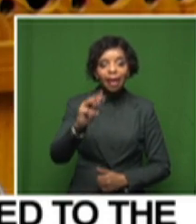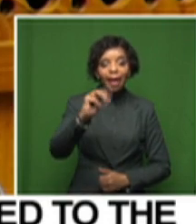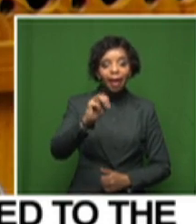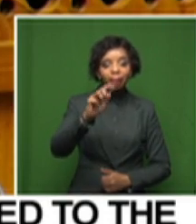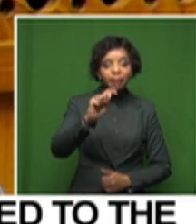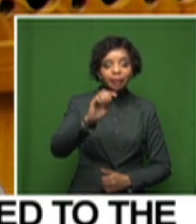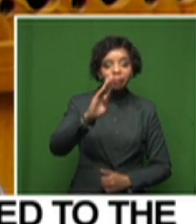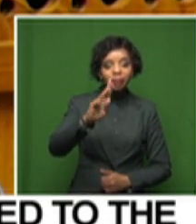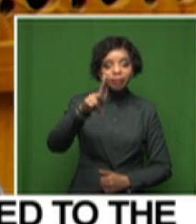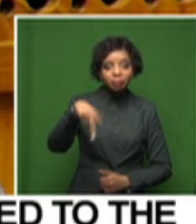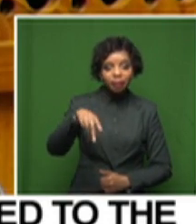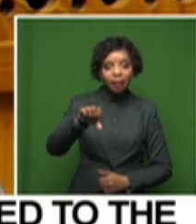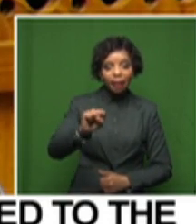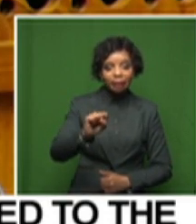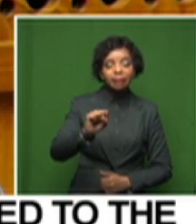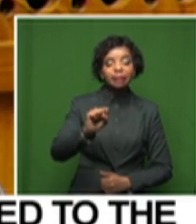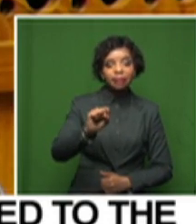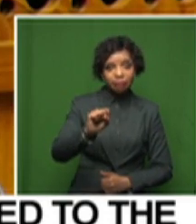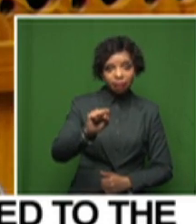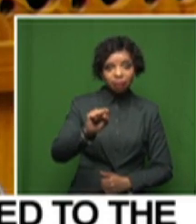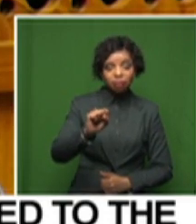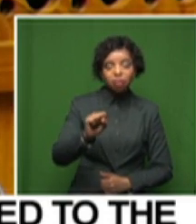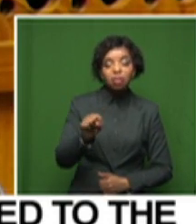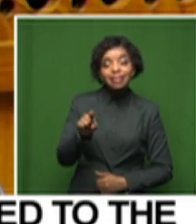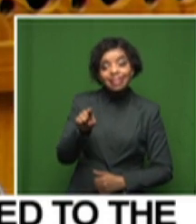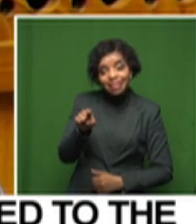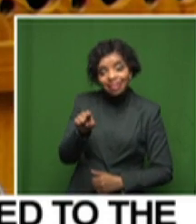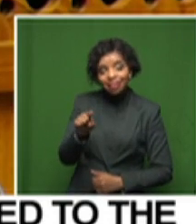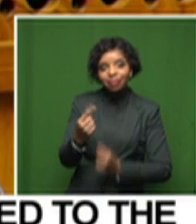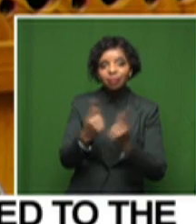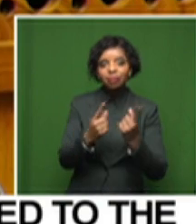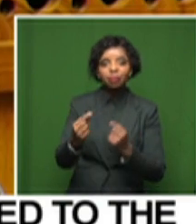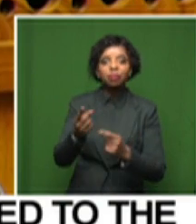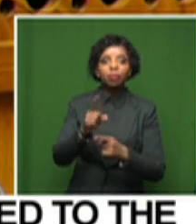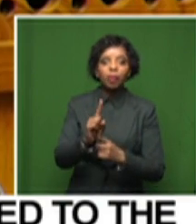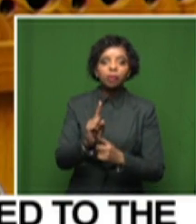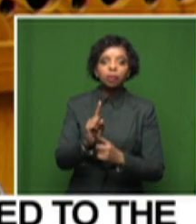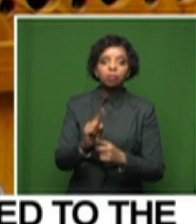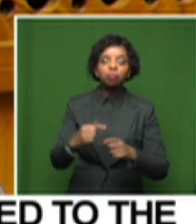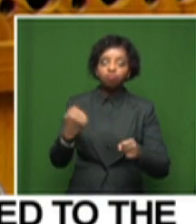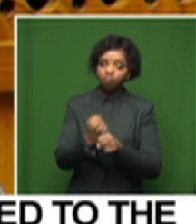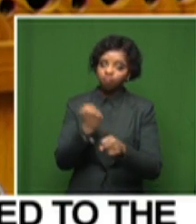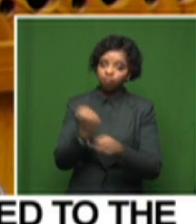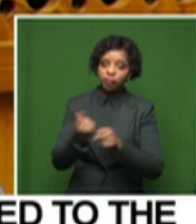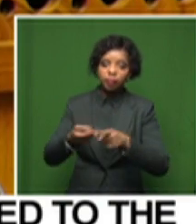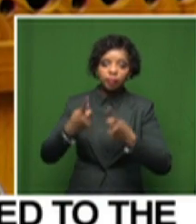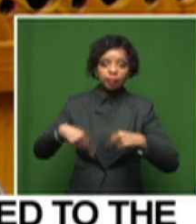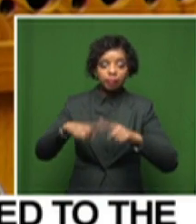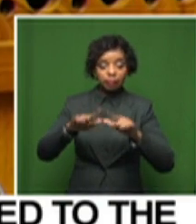medium-term budget policy statement sets out our course forward.